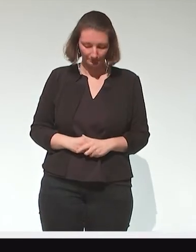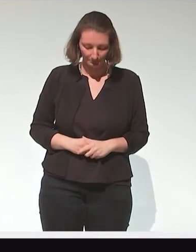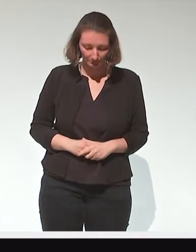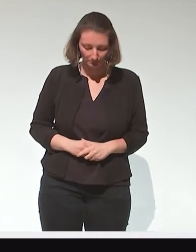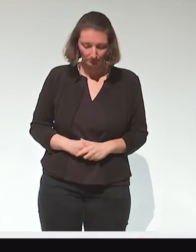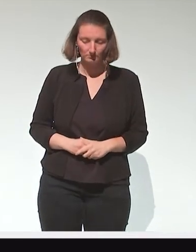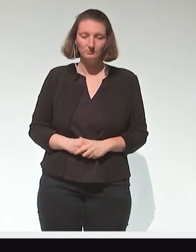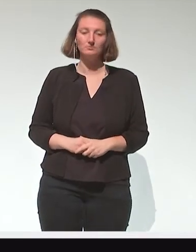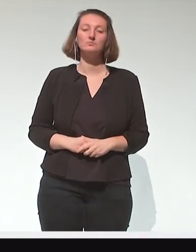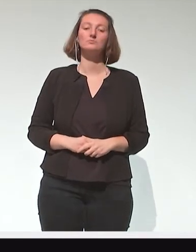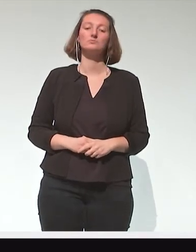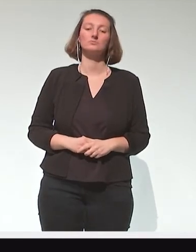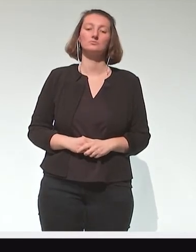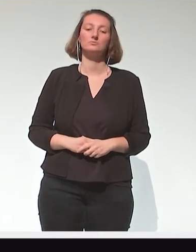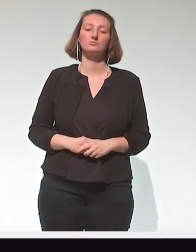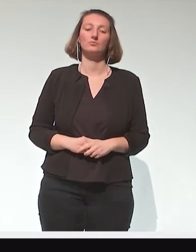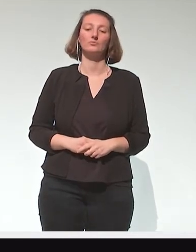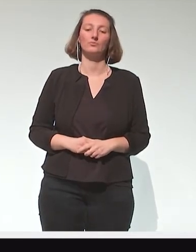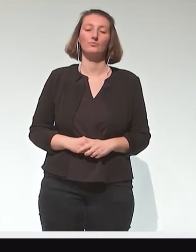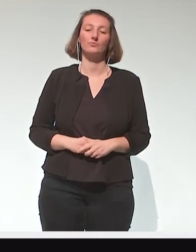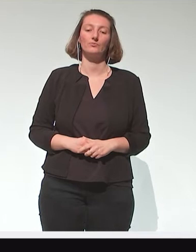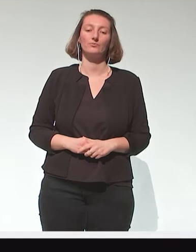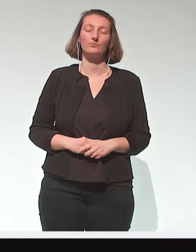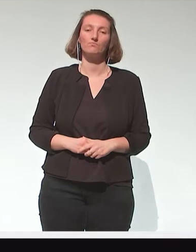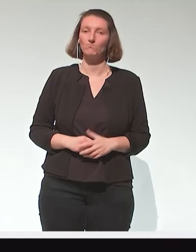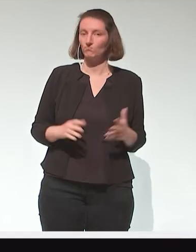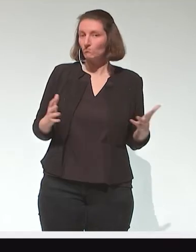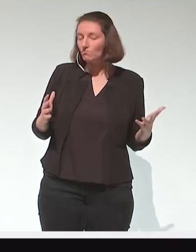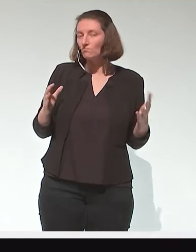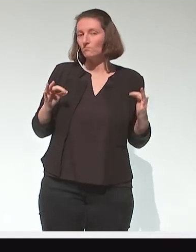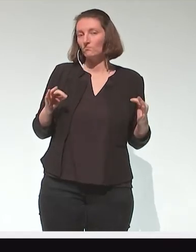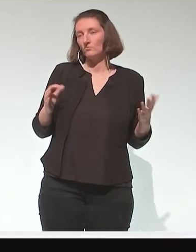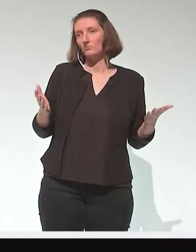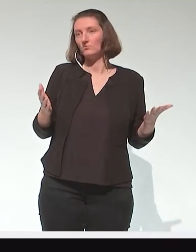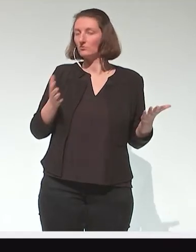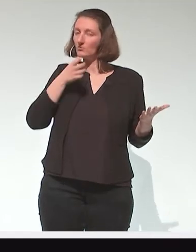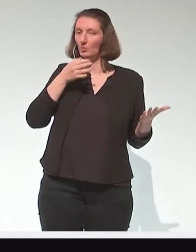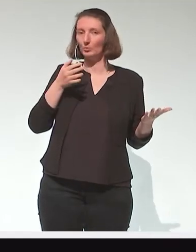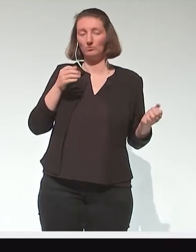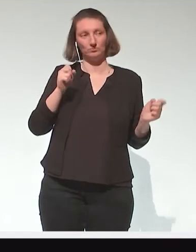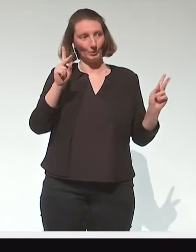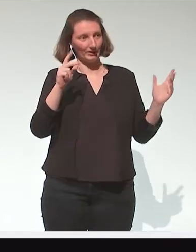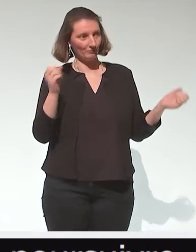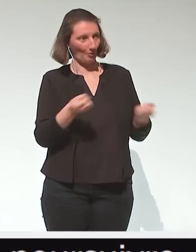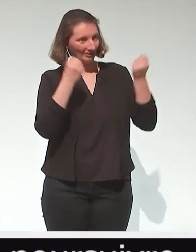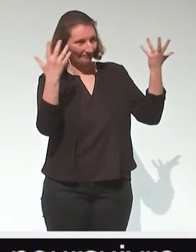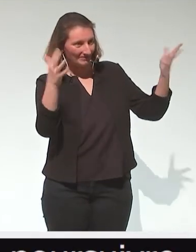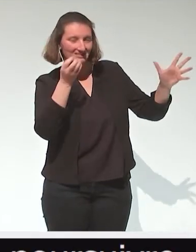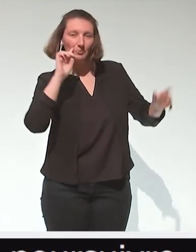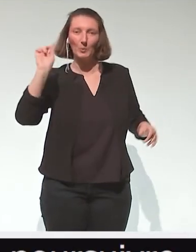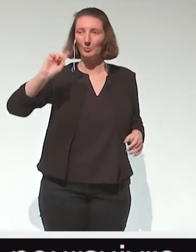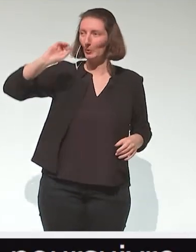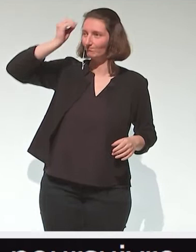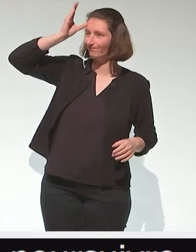and now everyone knows everything. It's not the case. A dedicated website has been set